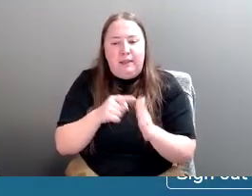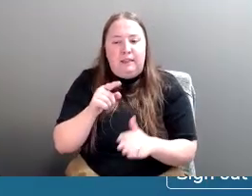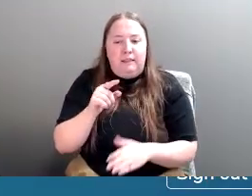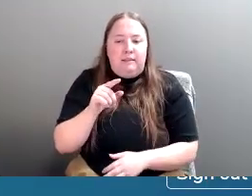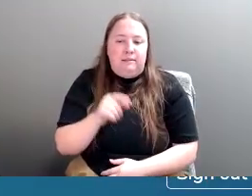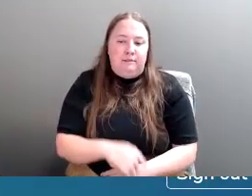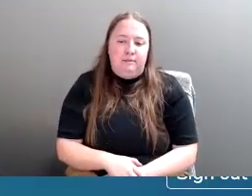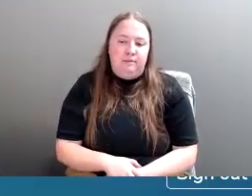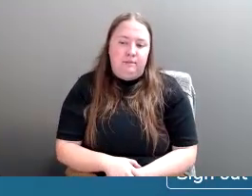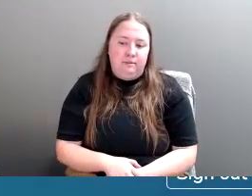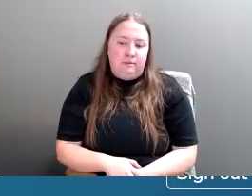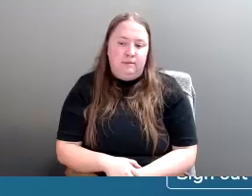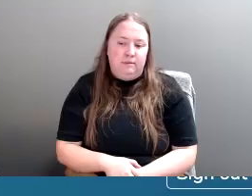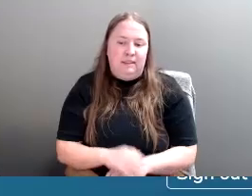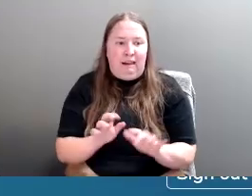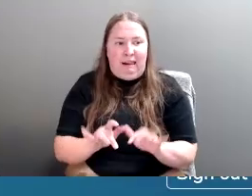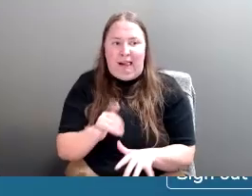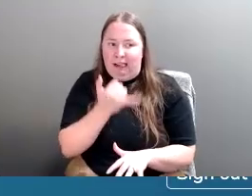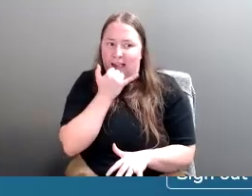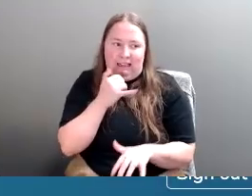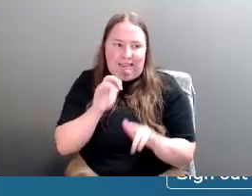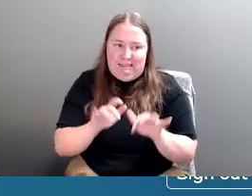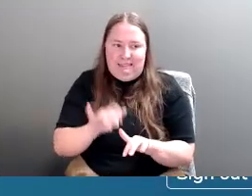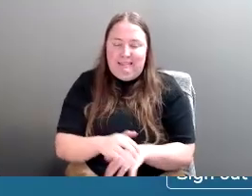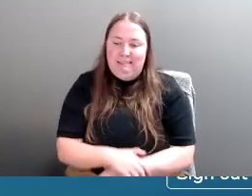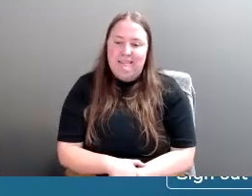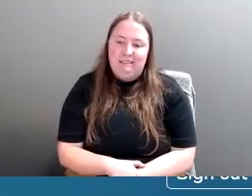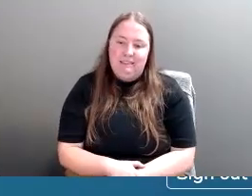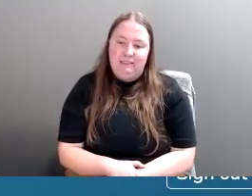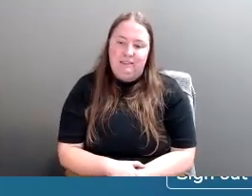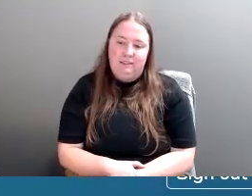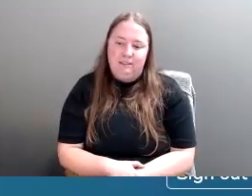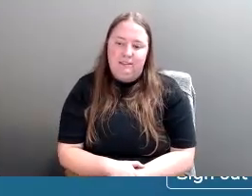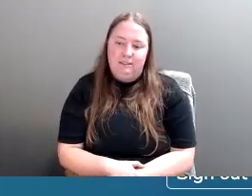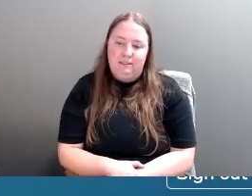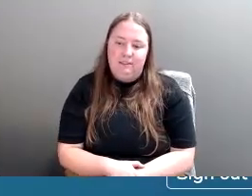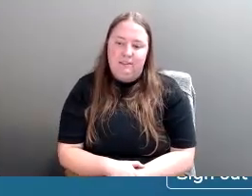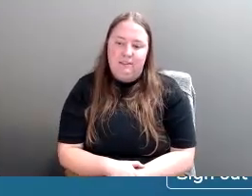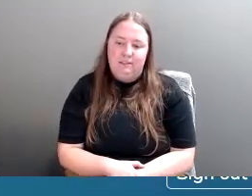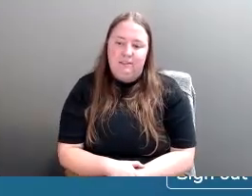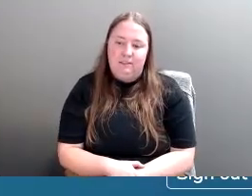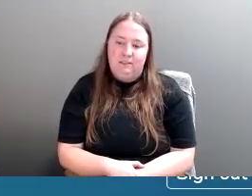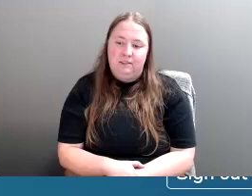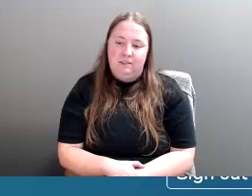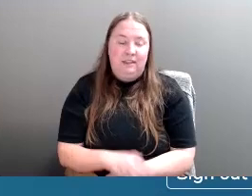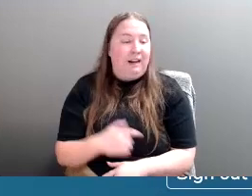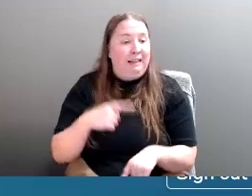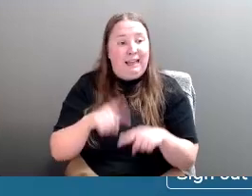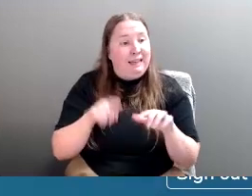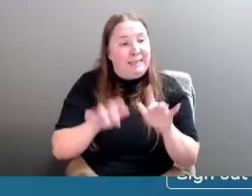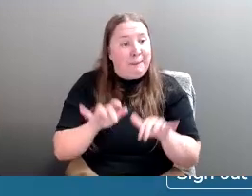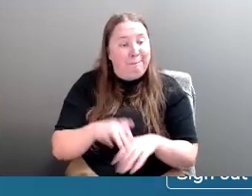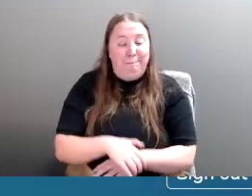assigns, if I can type, a value. I can't